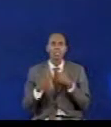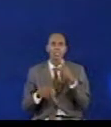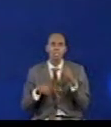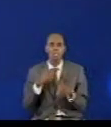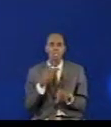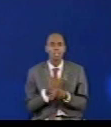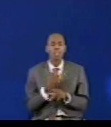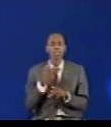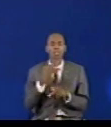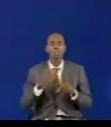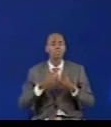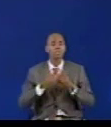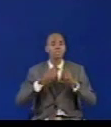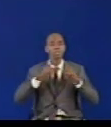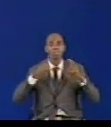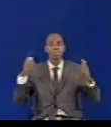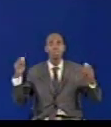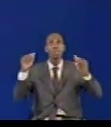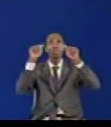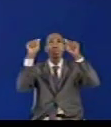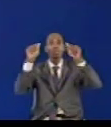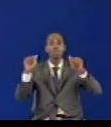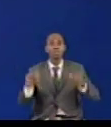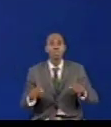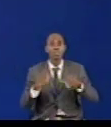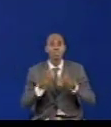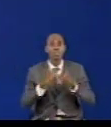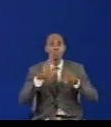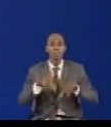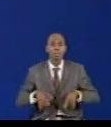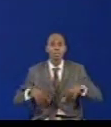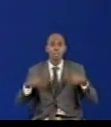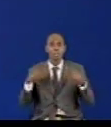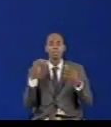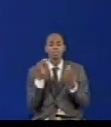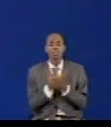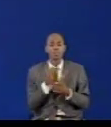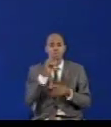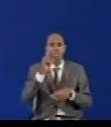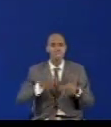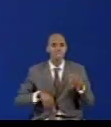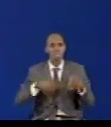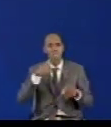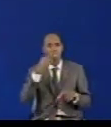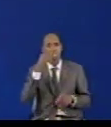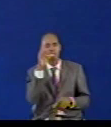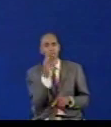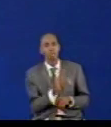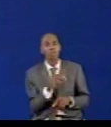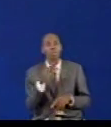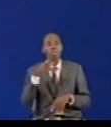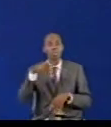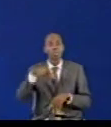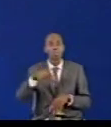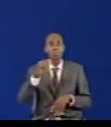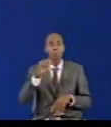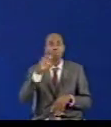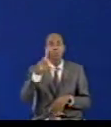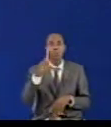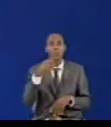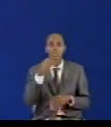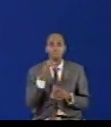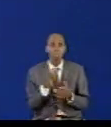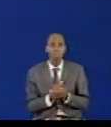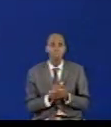imposing stature in your life that you cannot say no? Paul the apostle said, and if he didn't